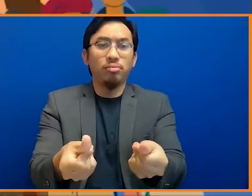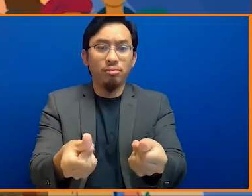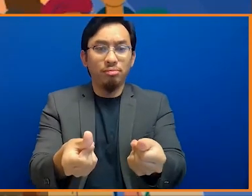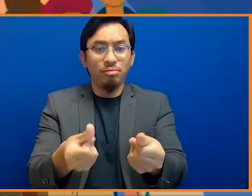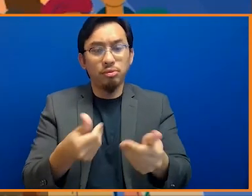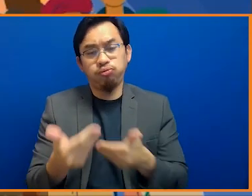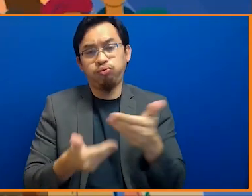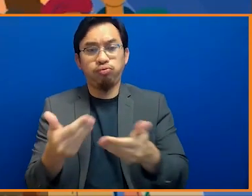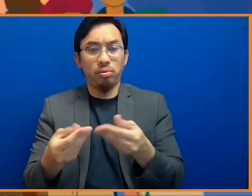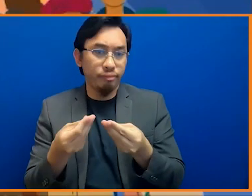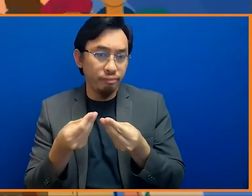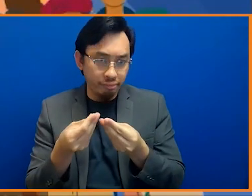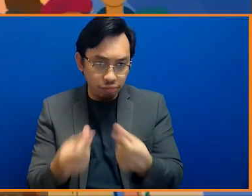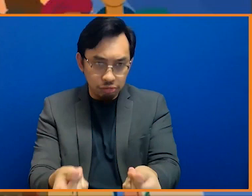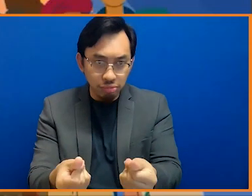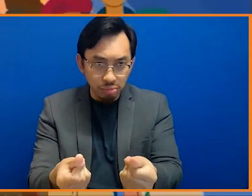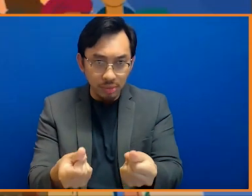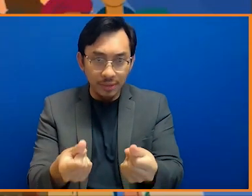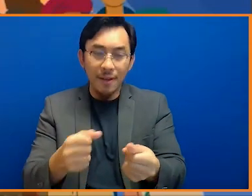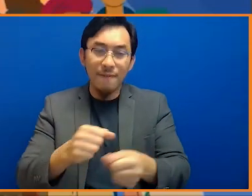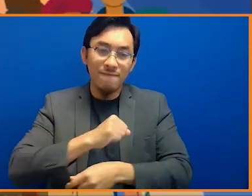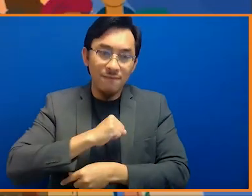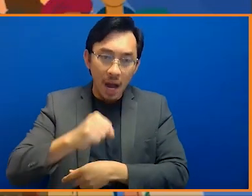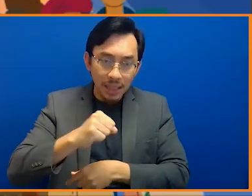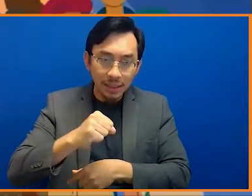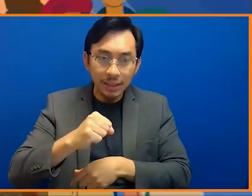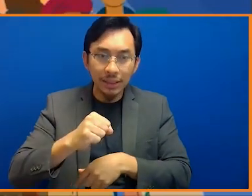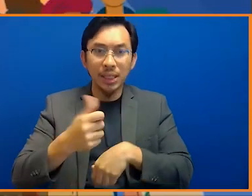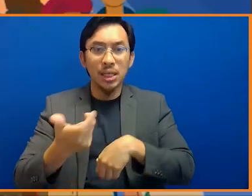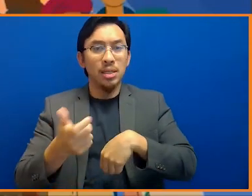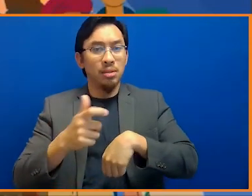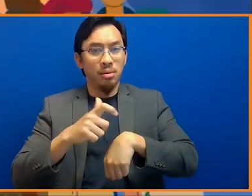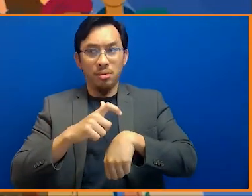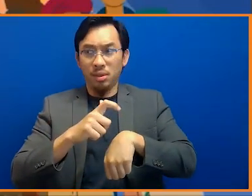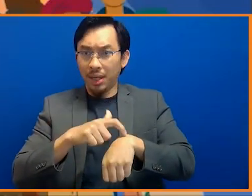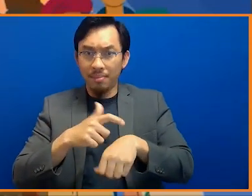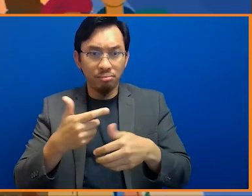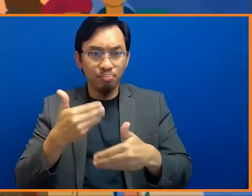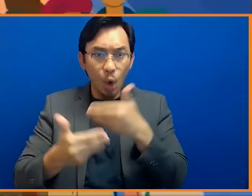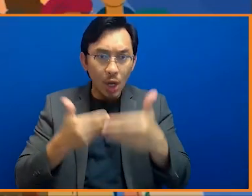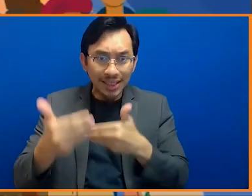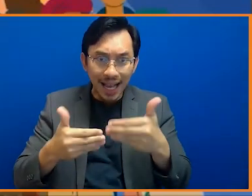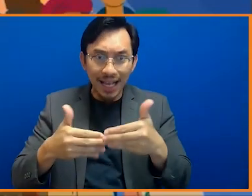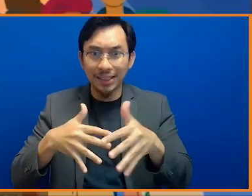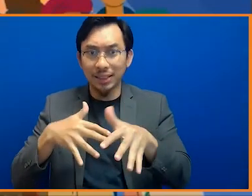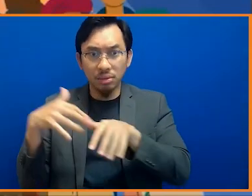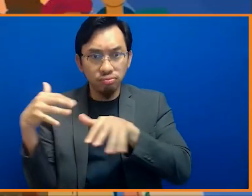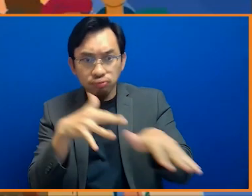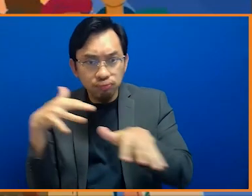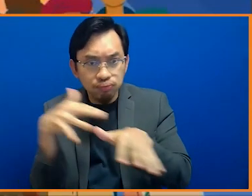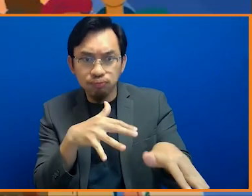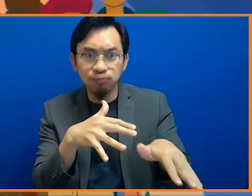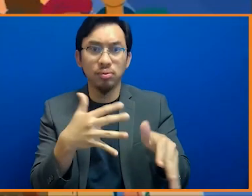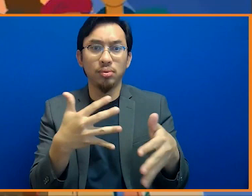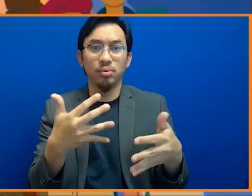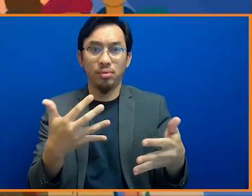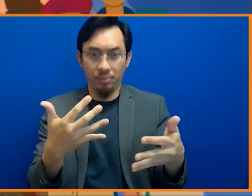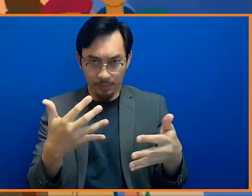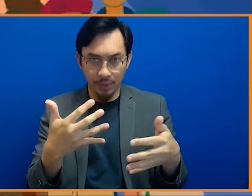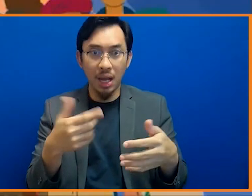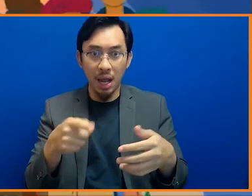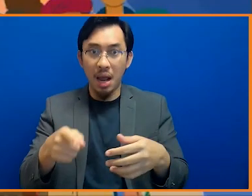facilitate smooth, fast, and on-time evacuation process